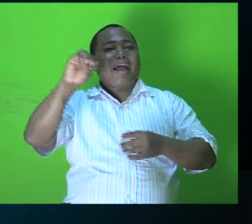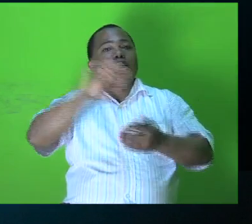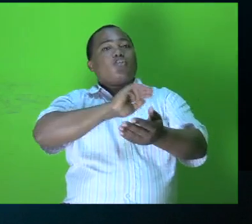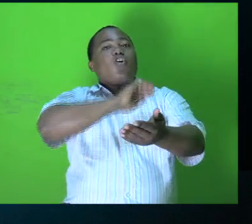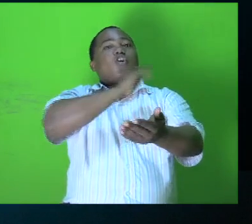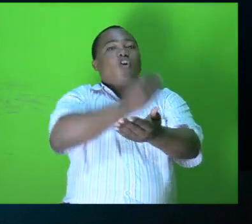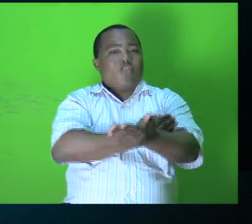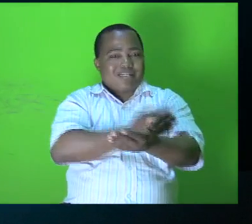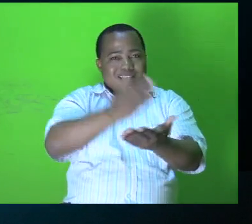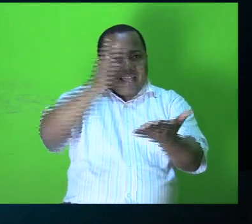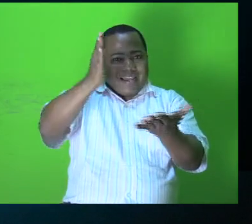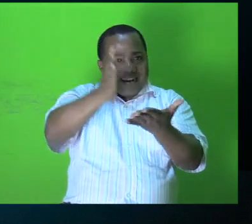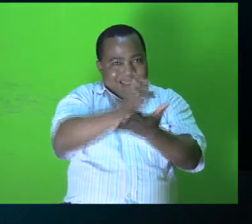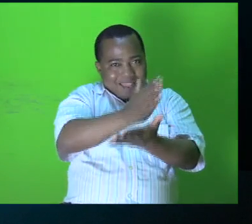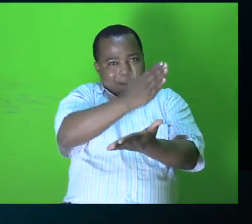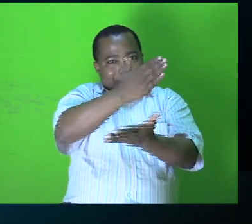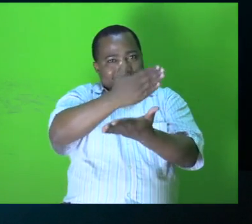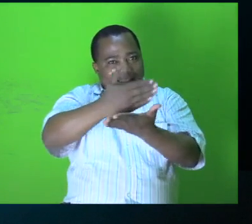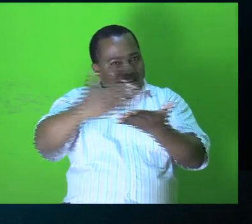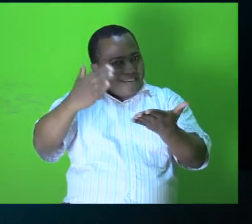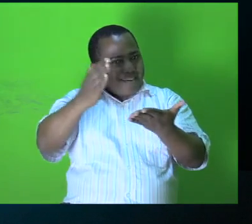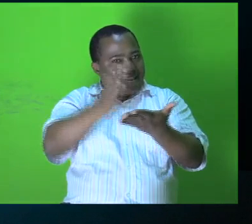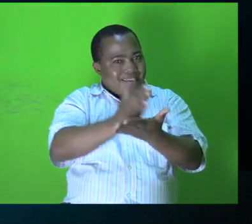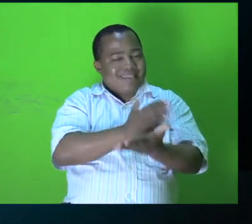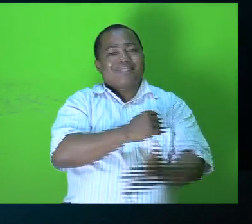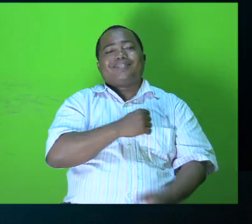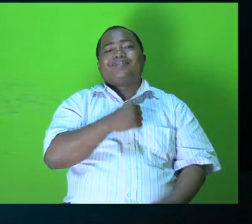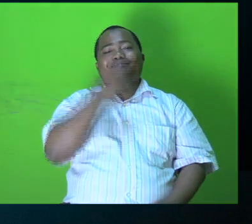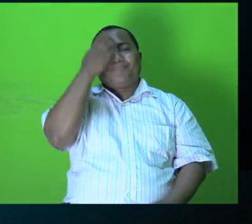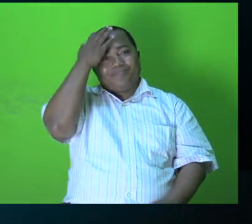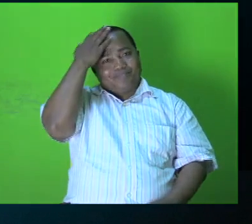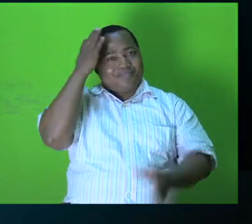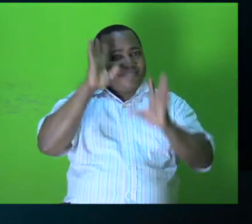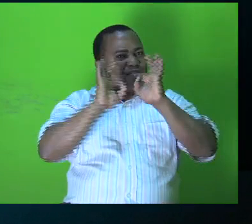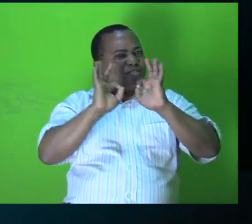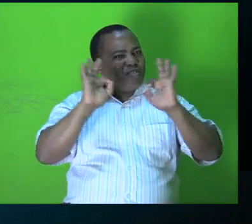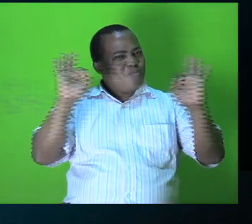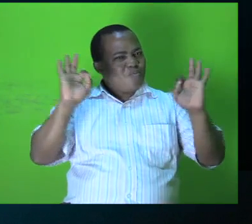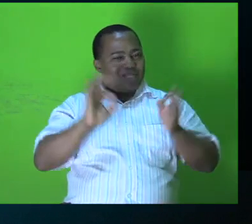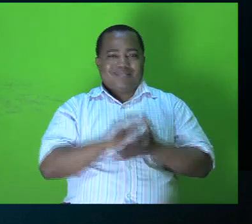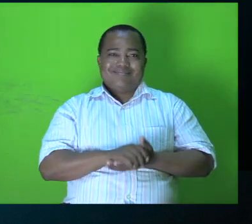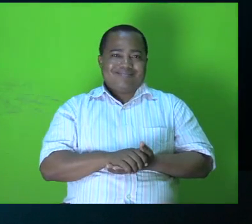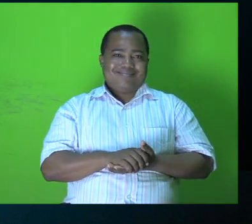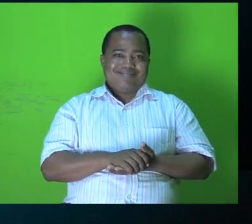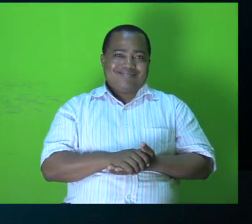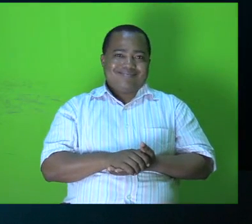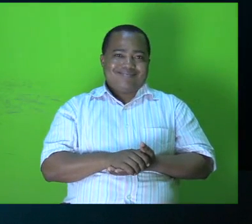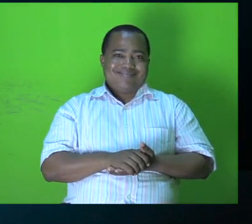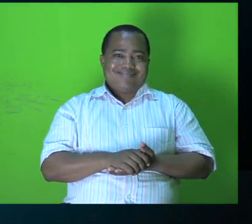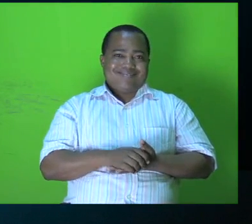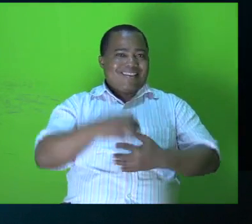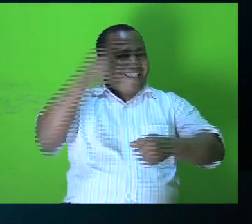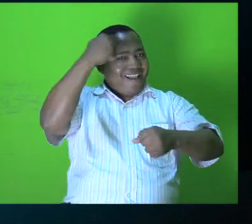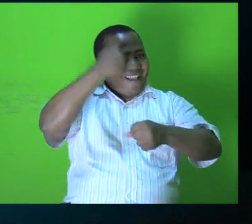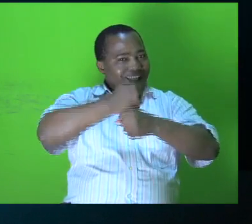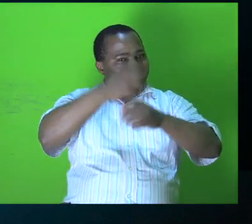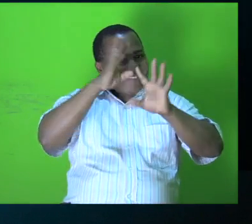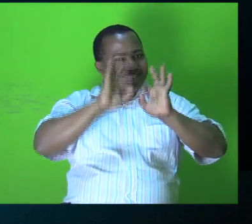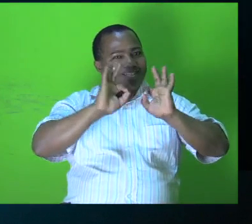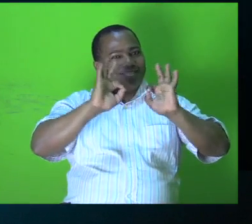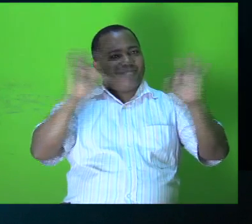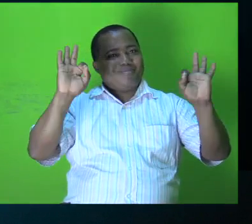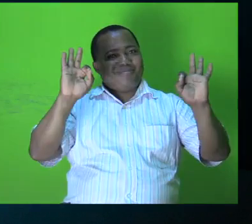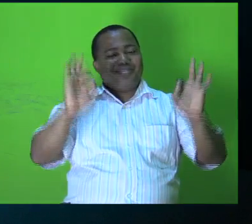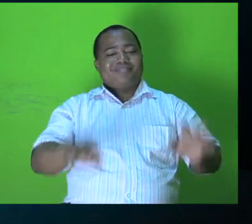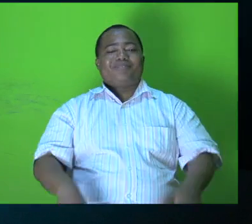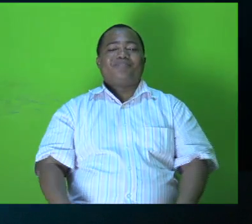replicate. Well done. Well done. Good job. Good job, my